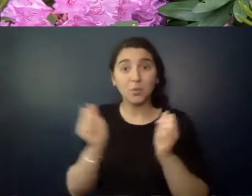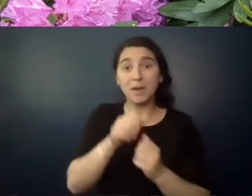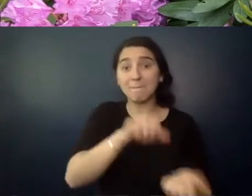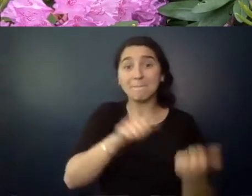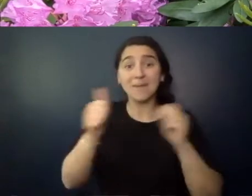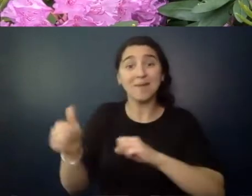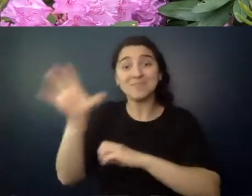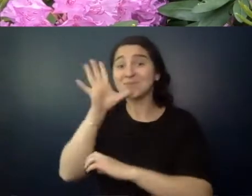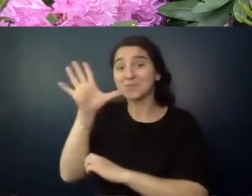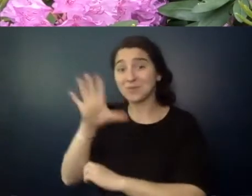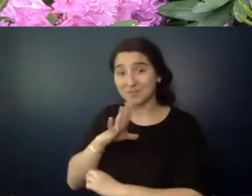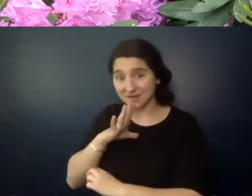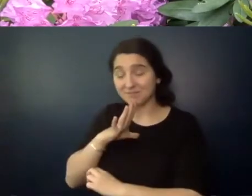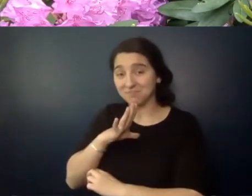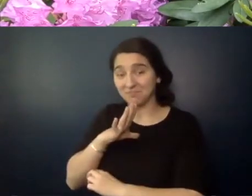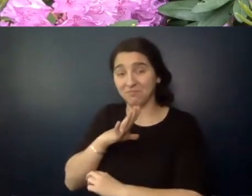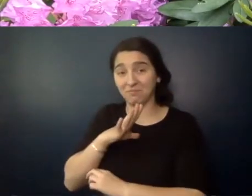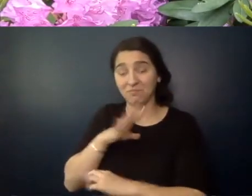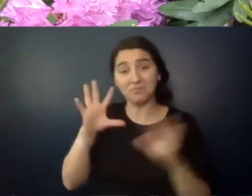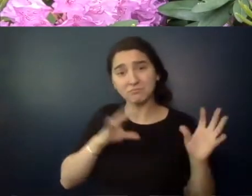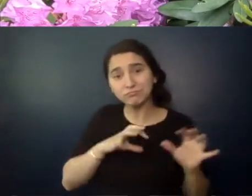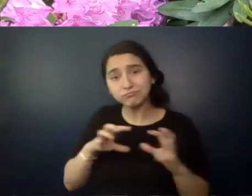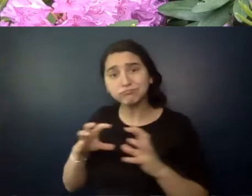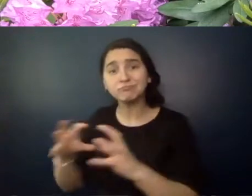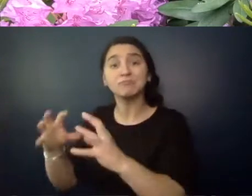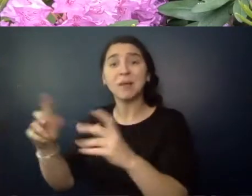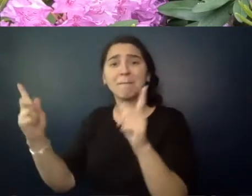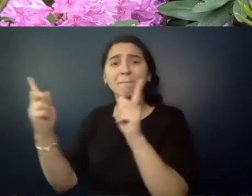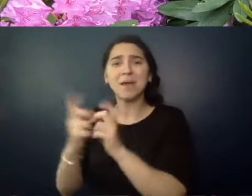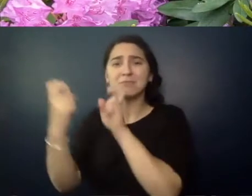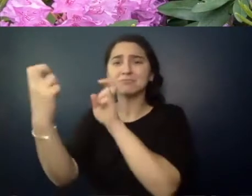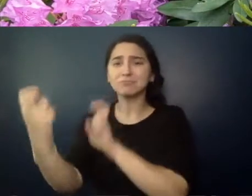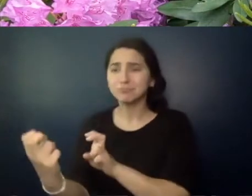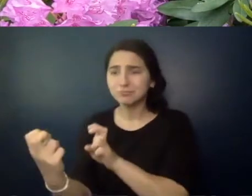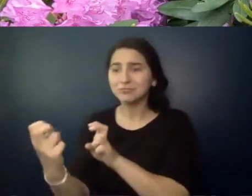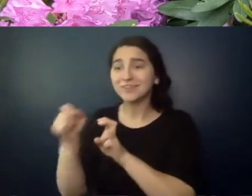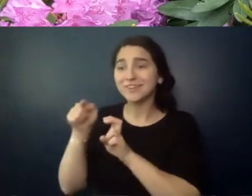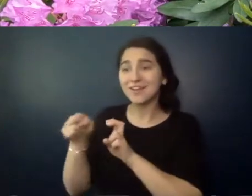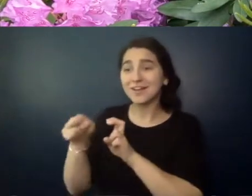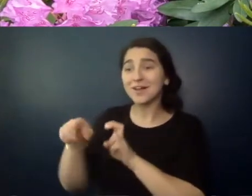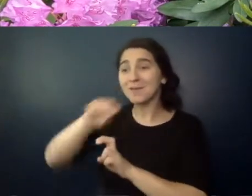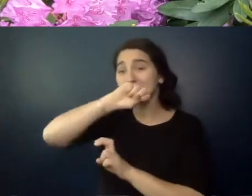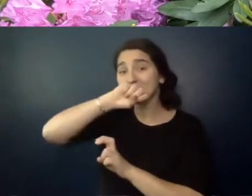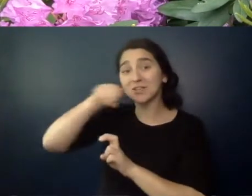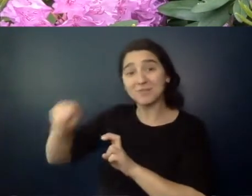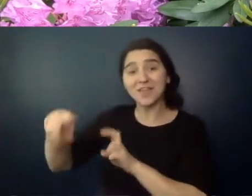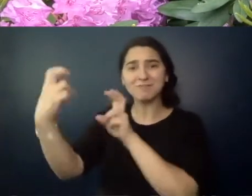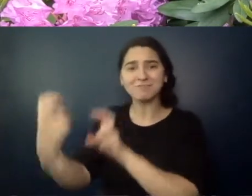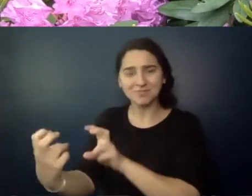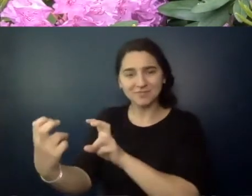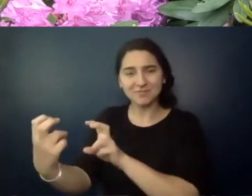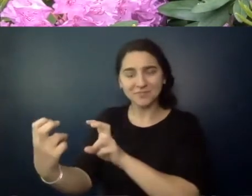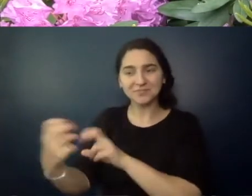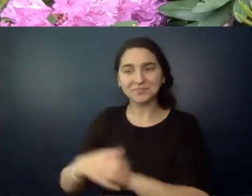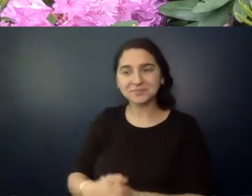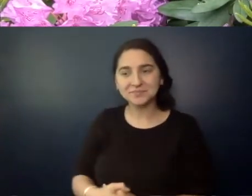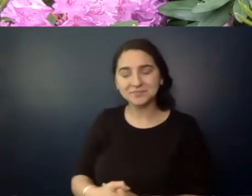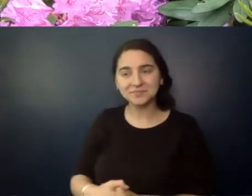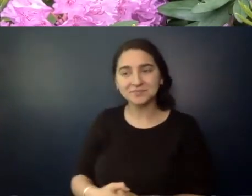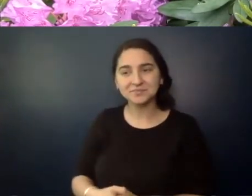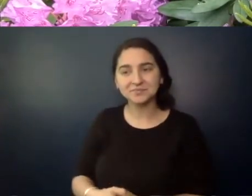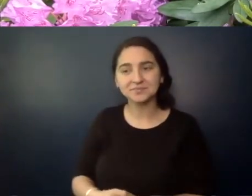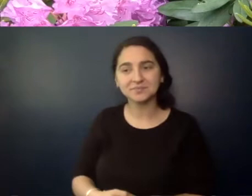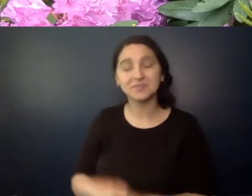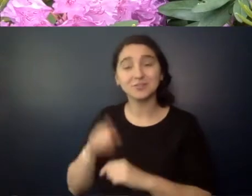with a delegation of Baptist women and met with Ruth Sudan and her colleagues there in the Republic of